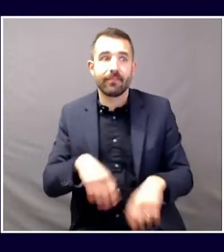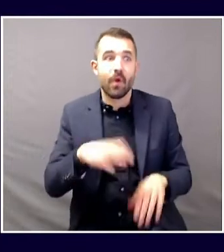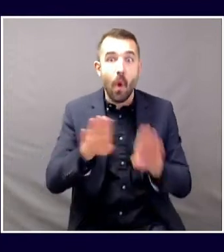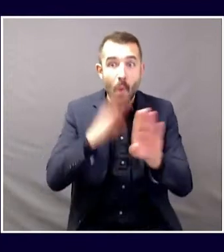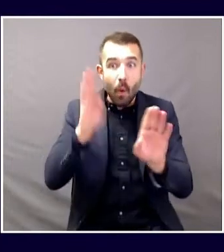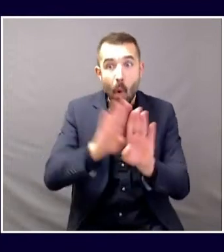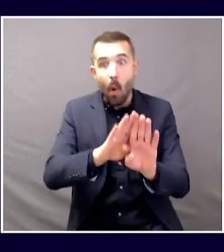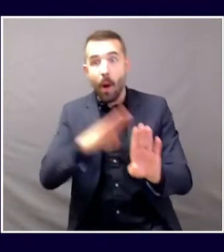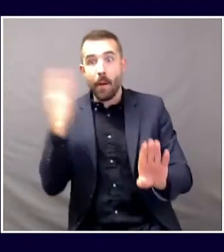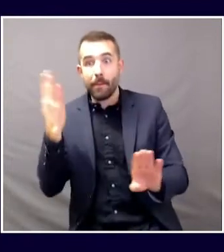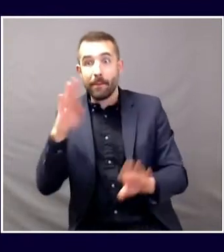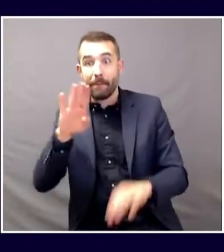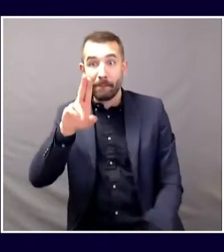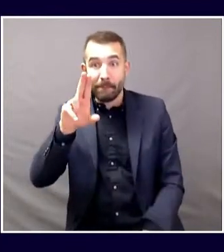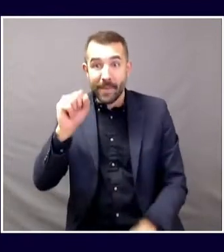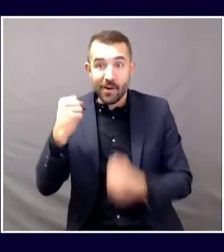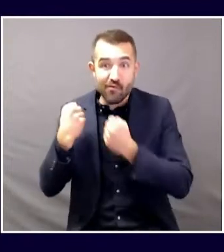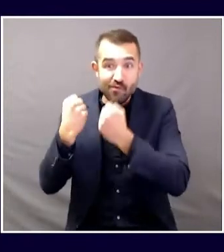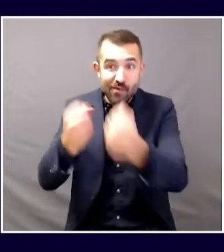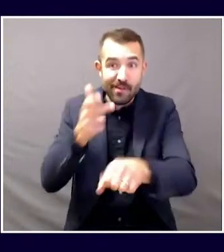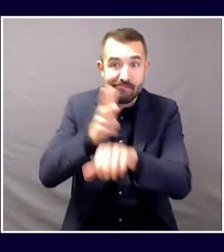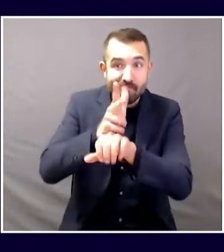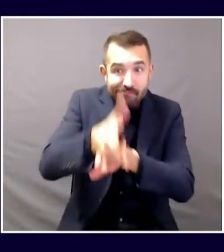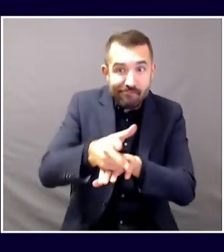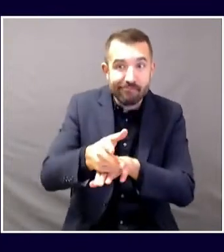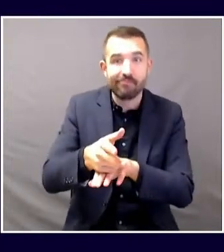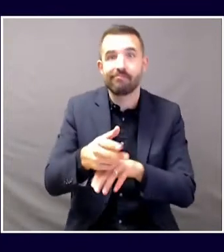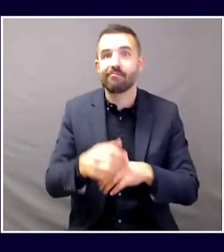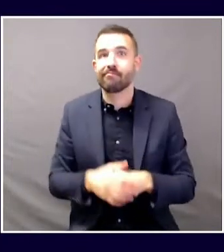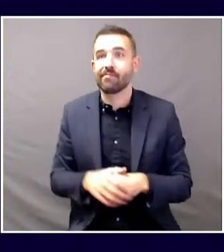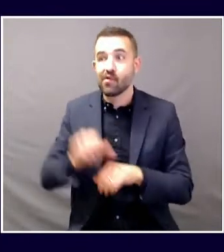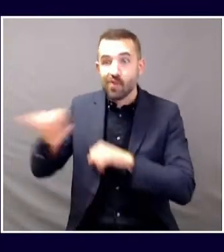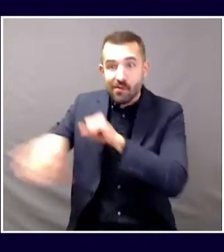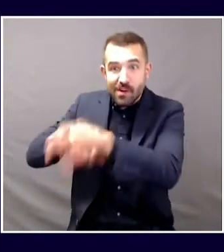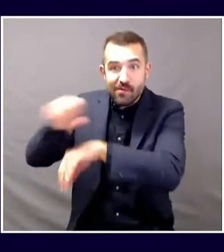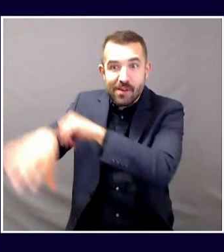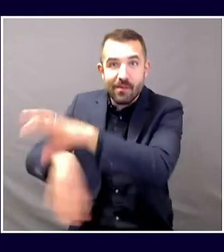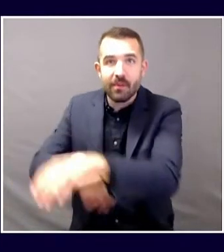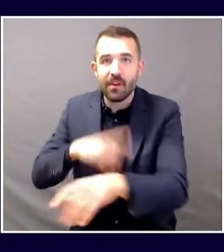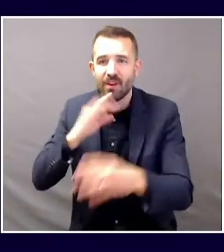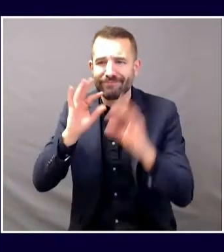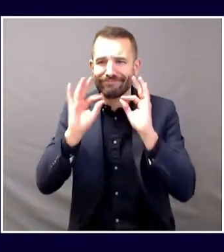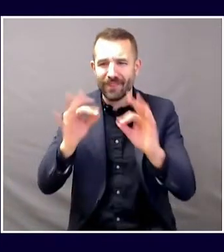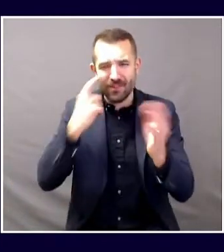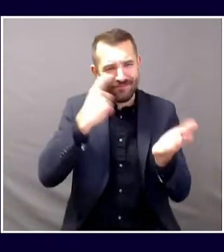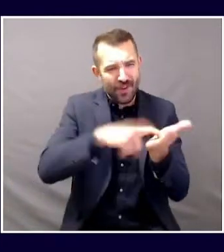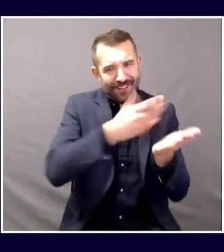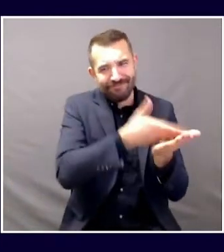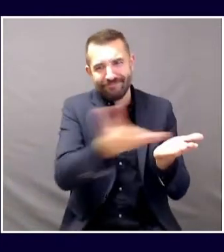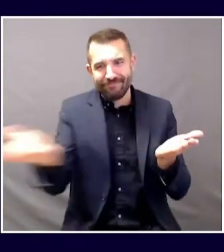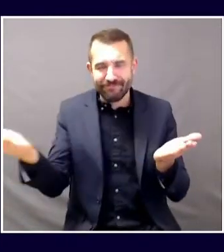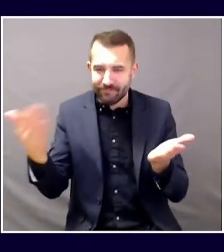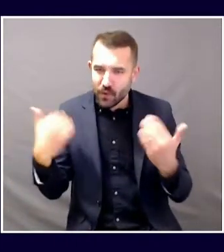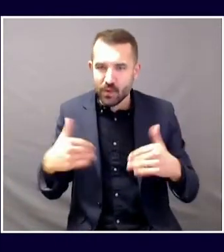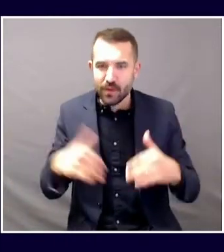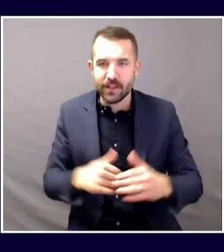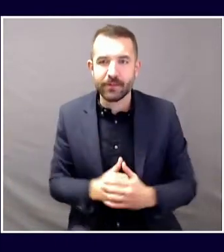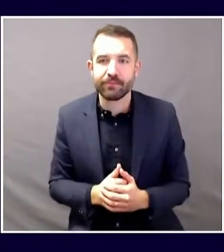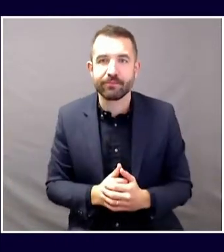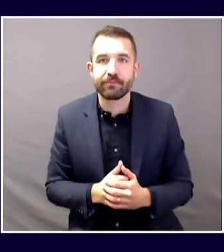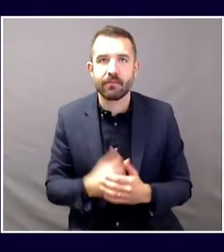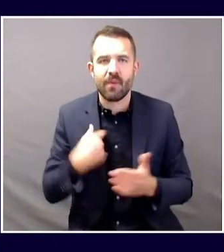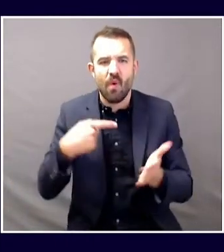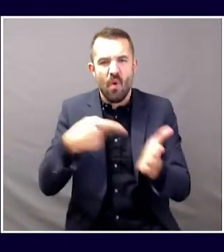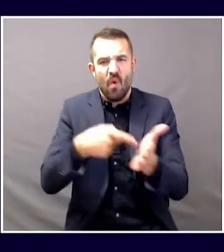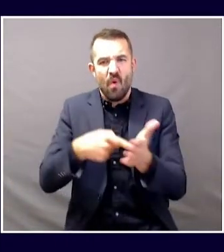kids on their way to school and drops them back off in the afternoons. We all of us in Maine owe you a debt of gratitude